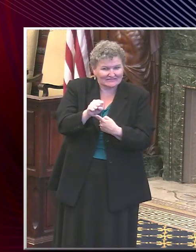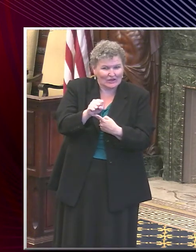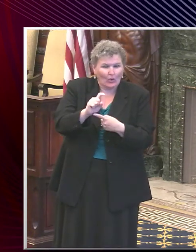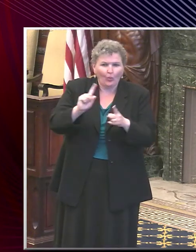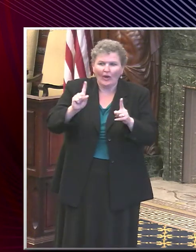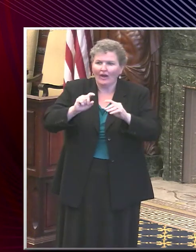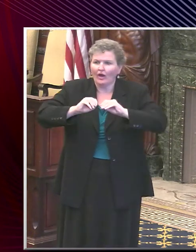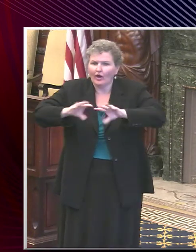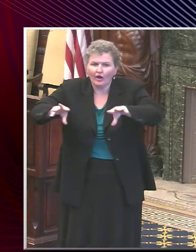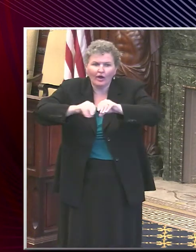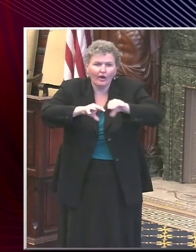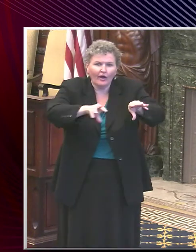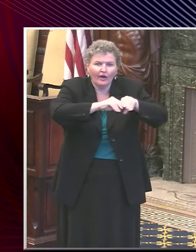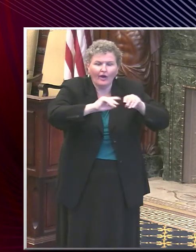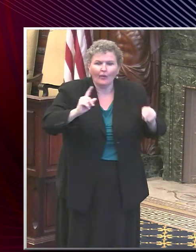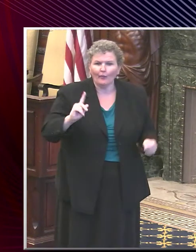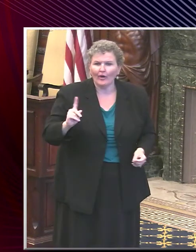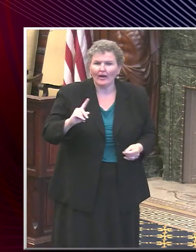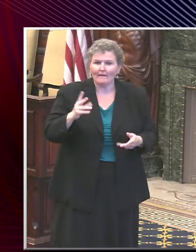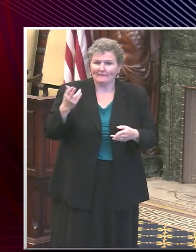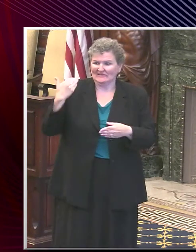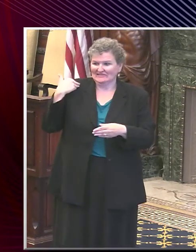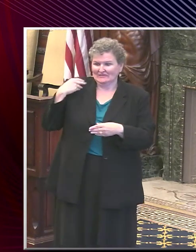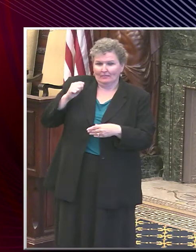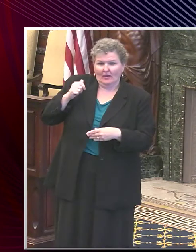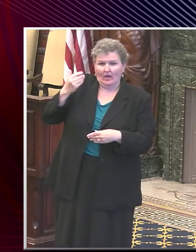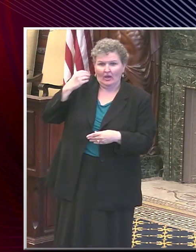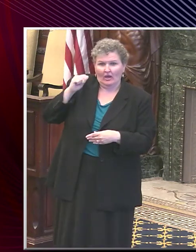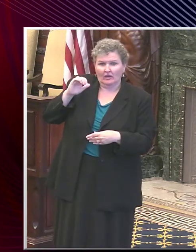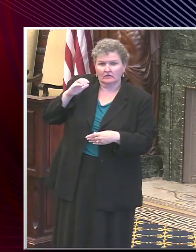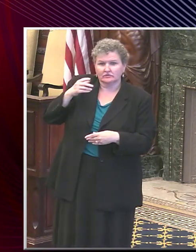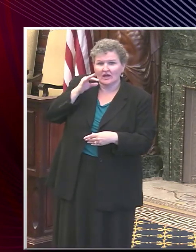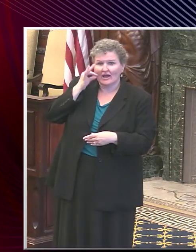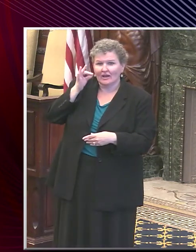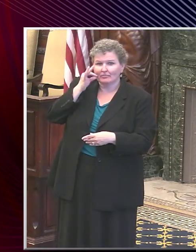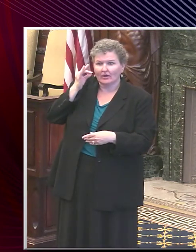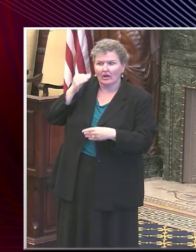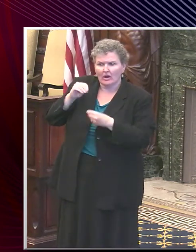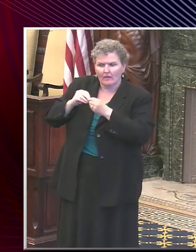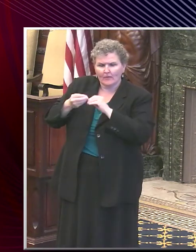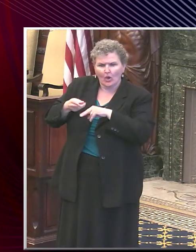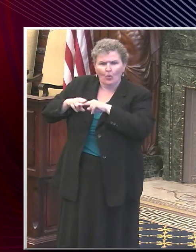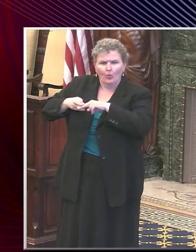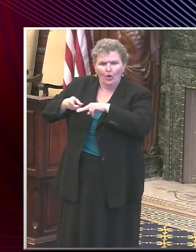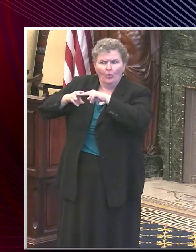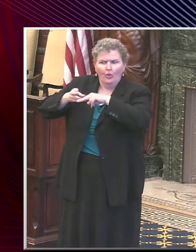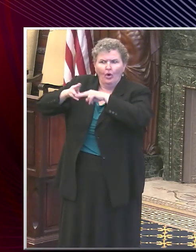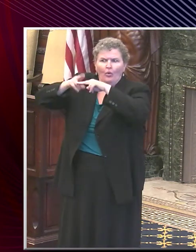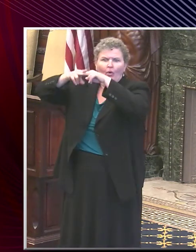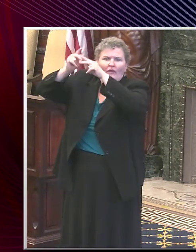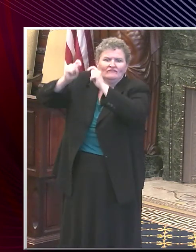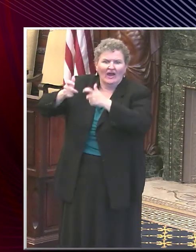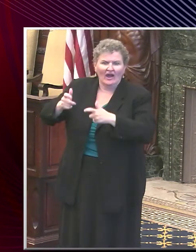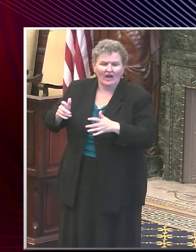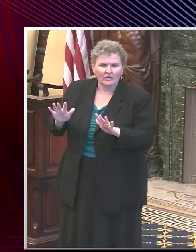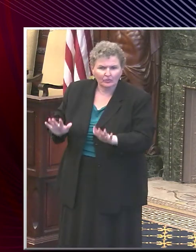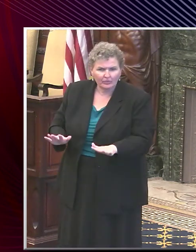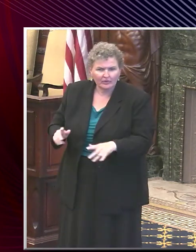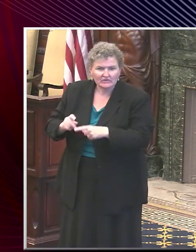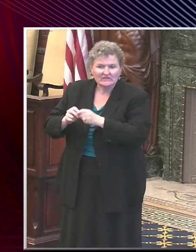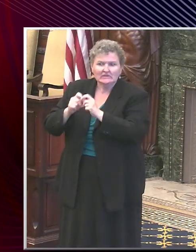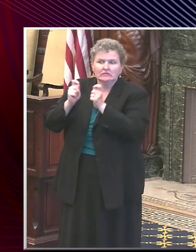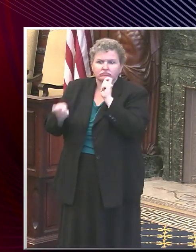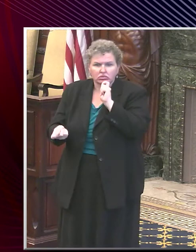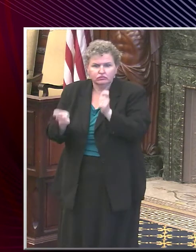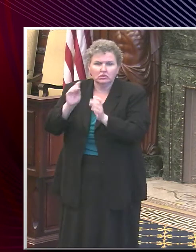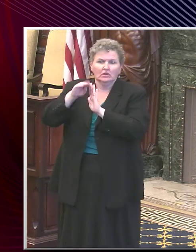and April, when this epidemic first hit, the case rate was changing very rapidly. We saw more rapid changes in days than we're seeing